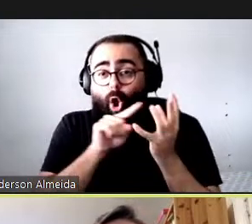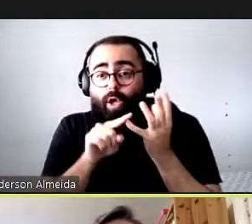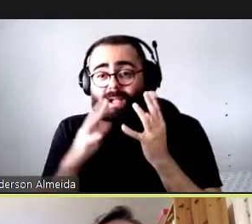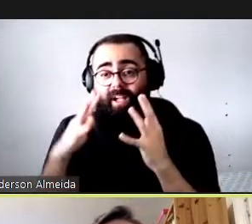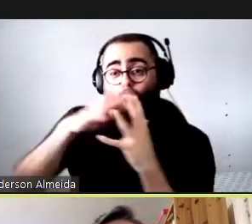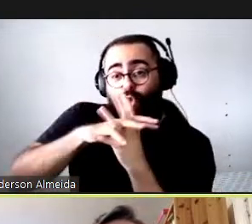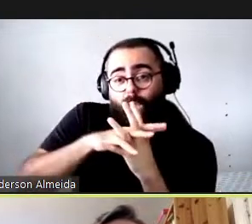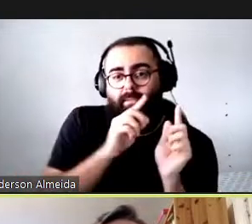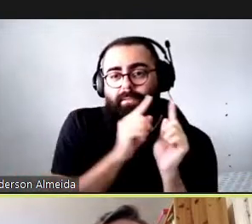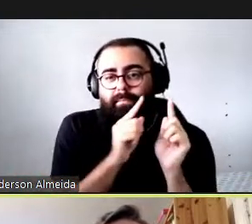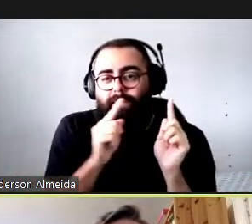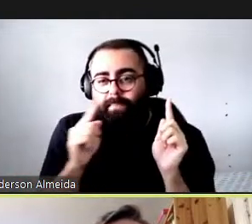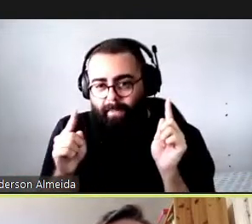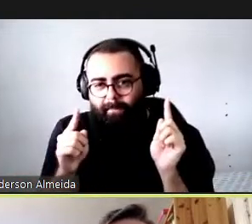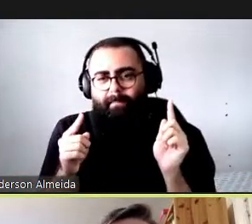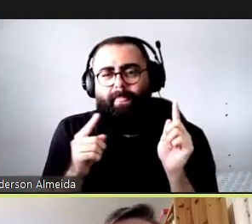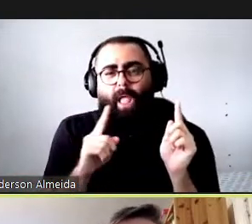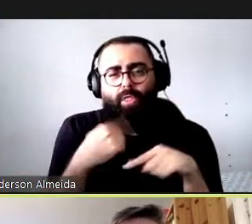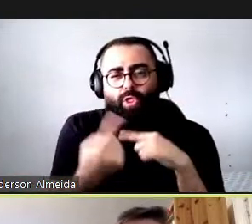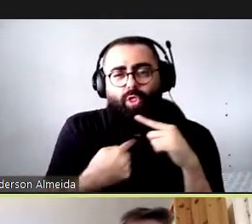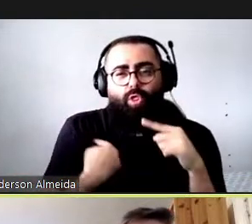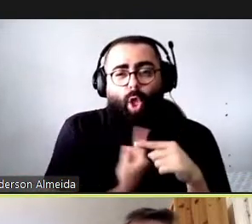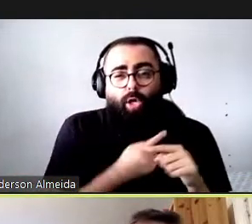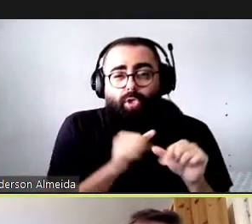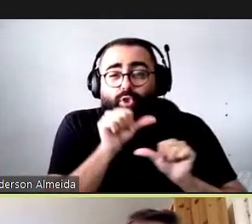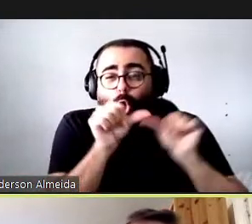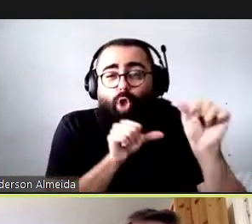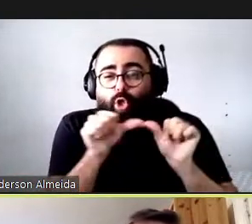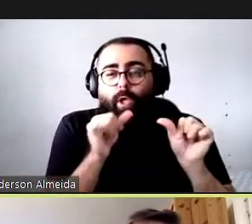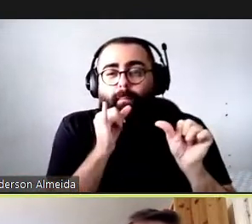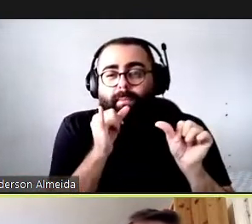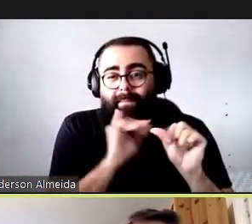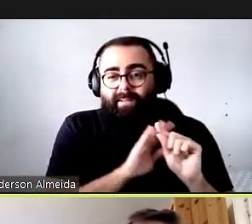manipulate stress and phrase position.